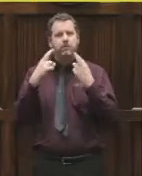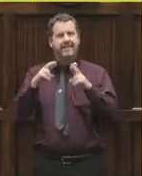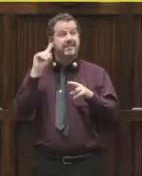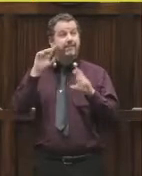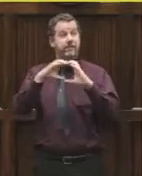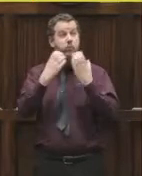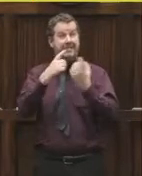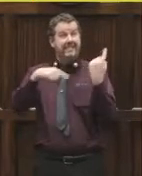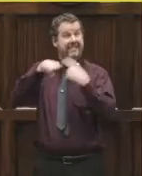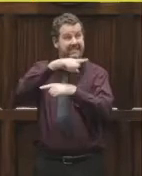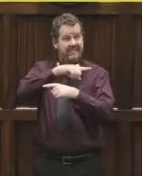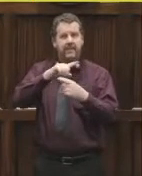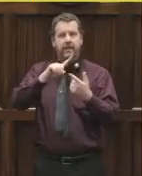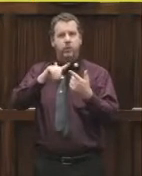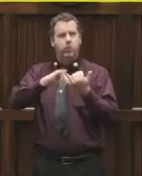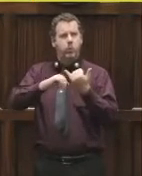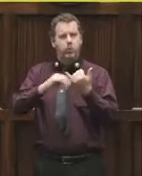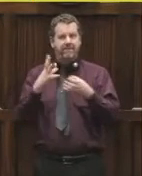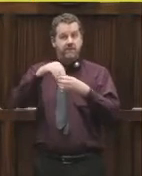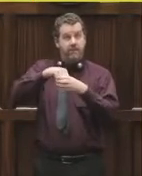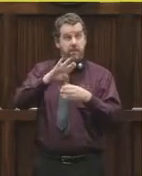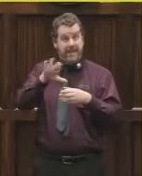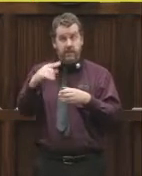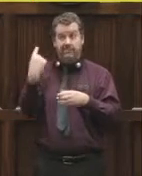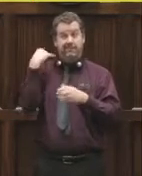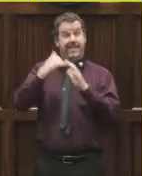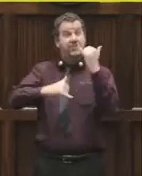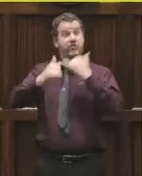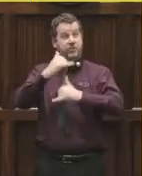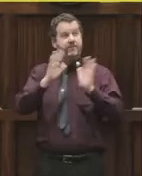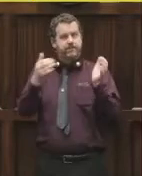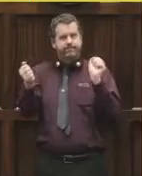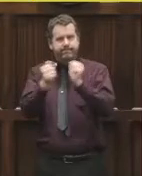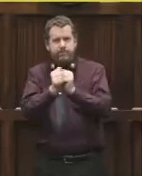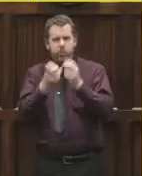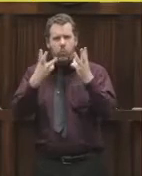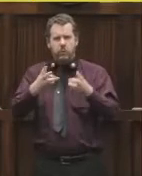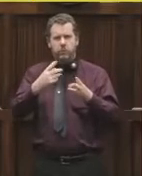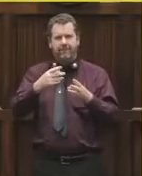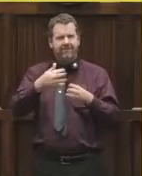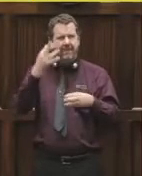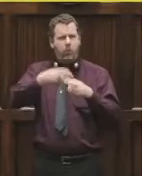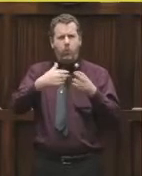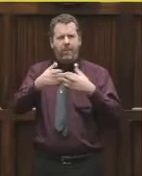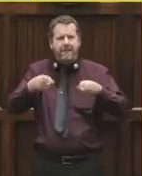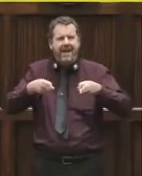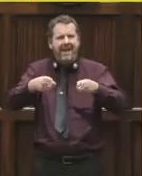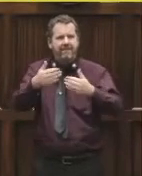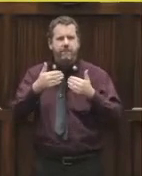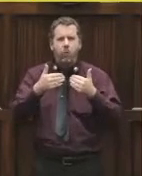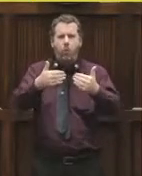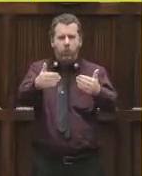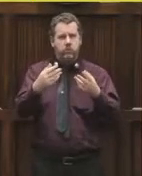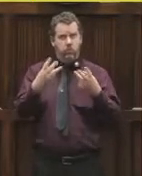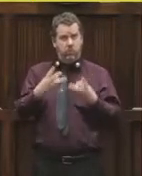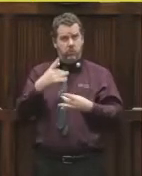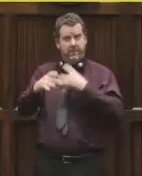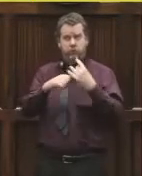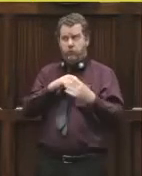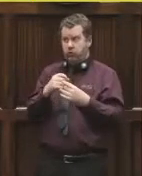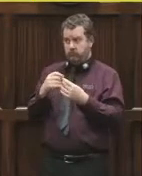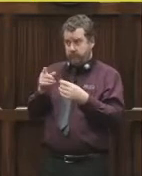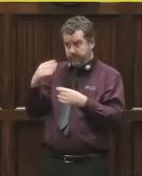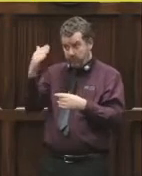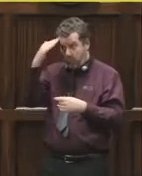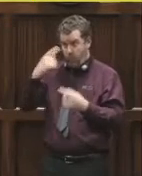community and those who were advising the bill last year to try and chart a pathway forward and to make it clear that we were resolutely in support of